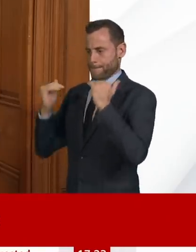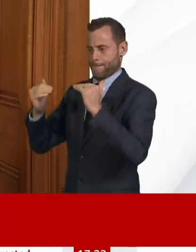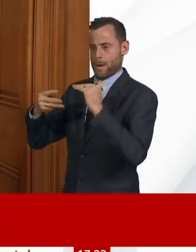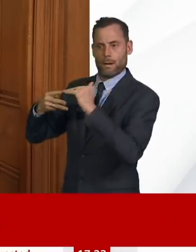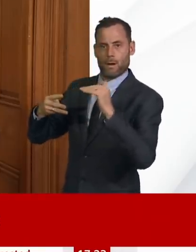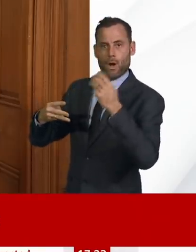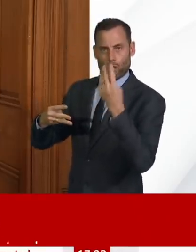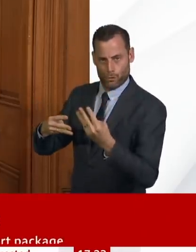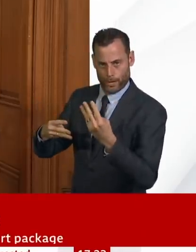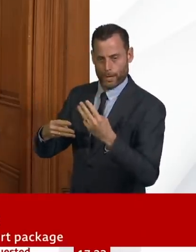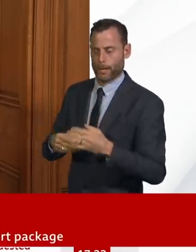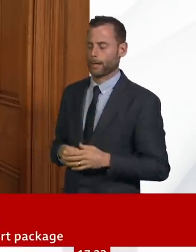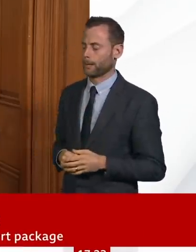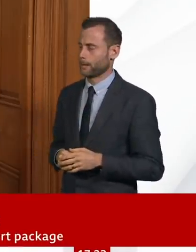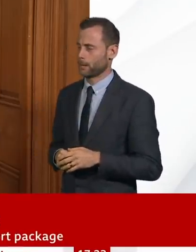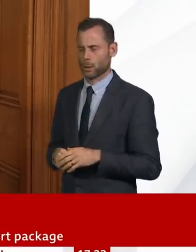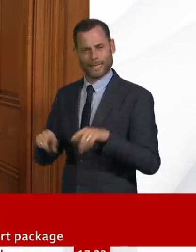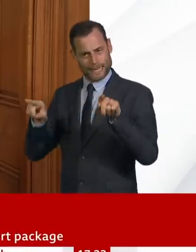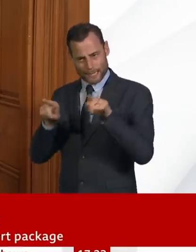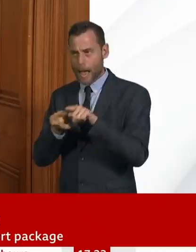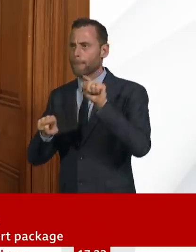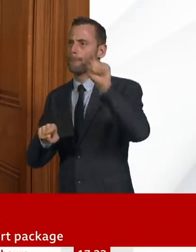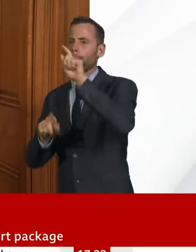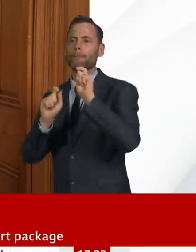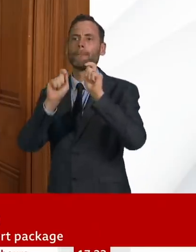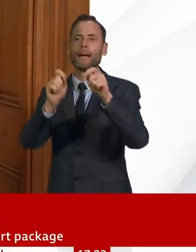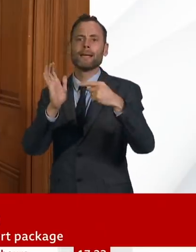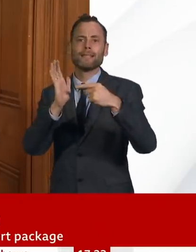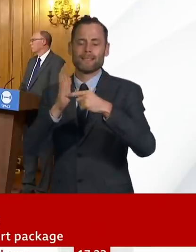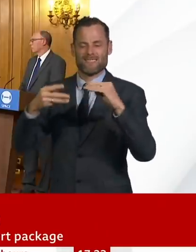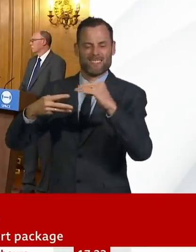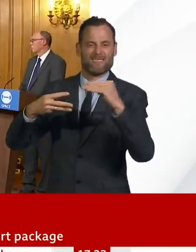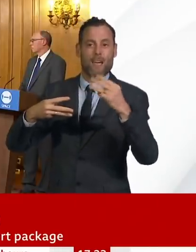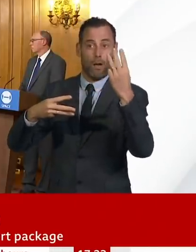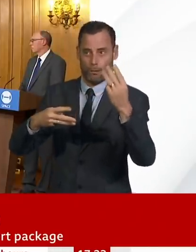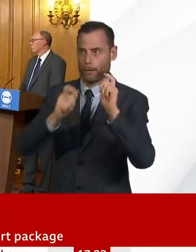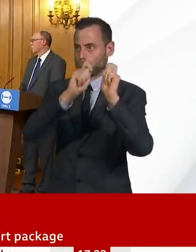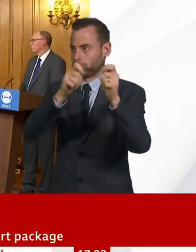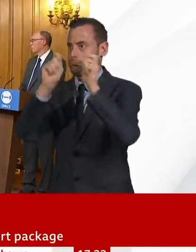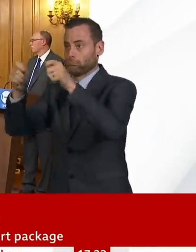are currently in the upper tiers, because that's the way to drive the R down, Vicky.